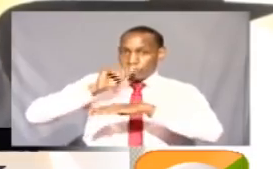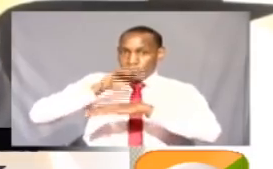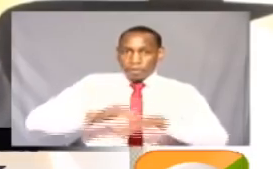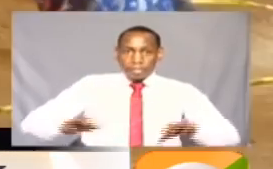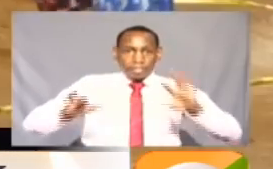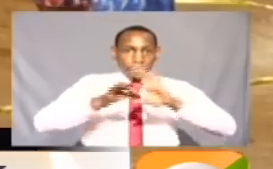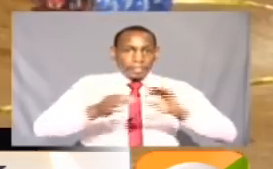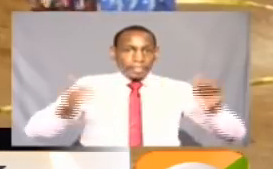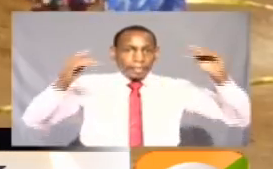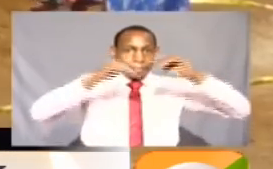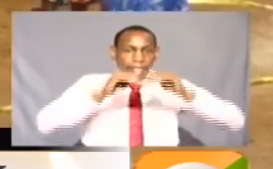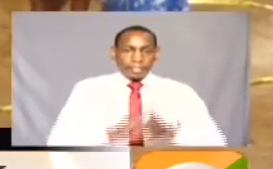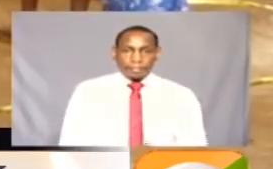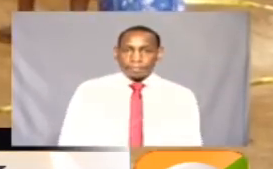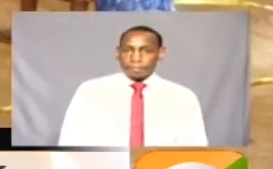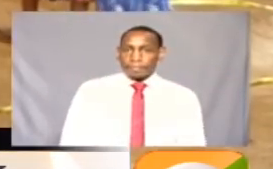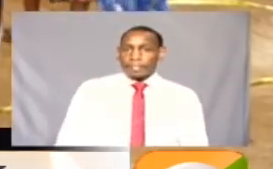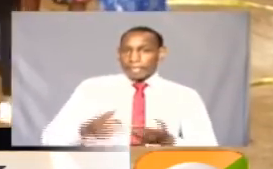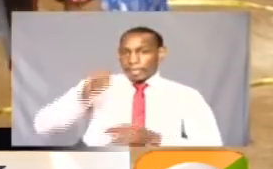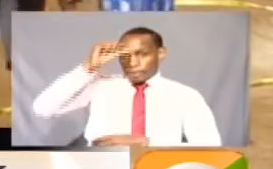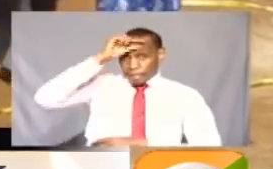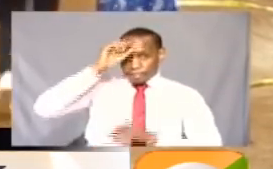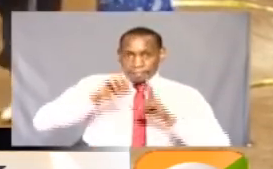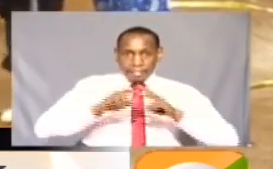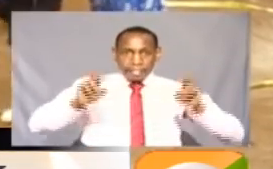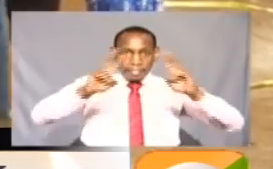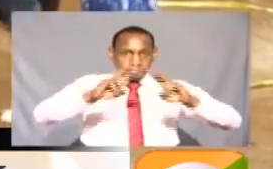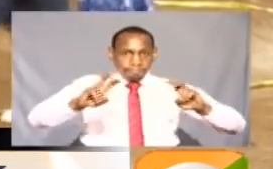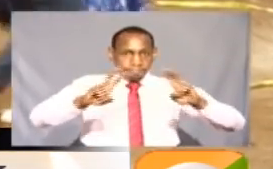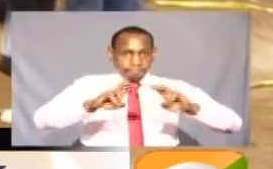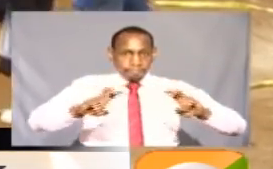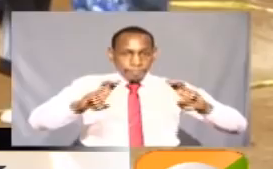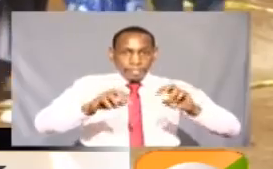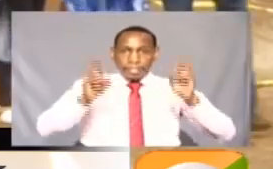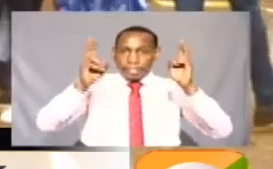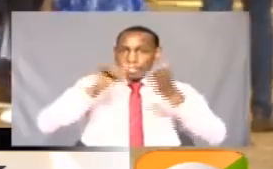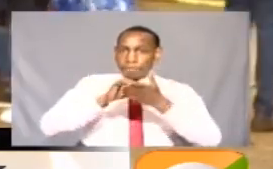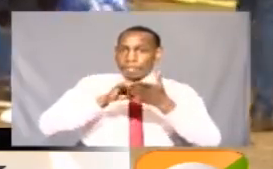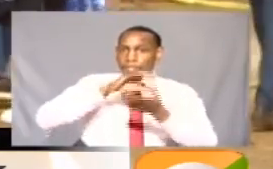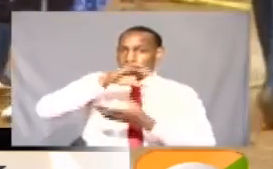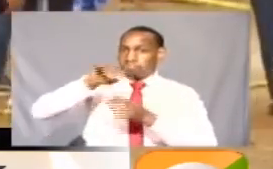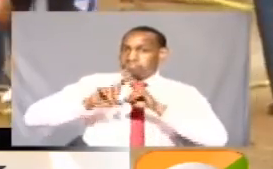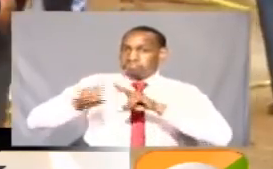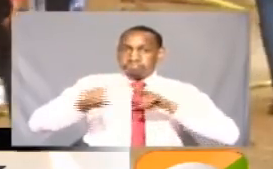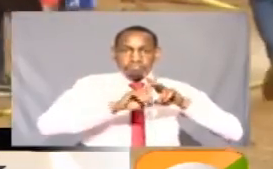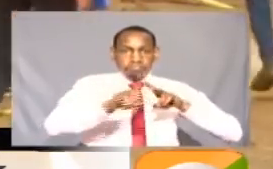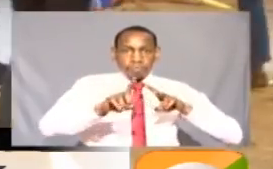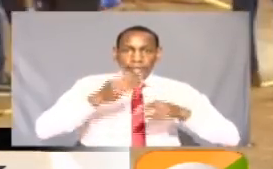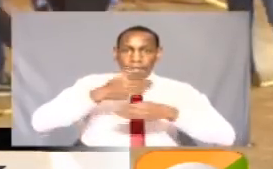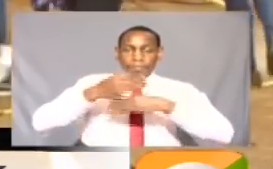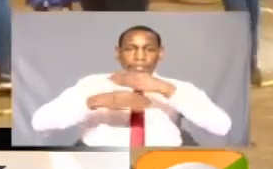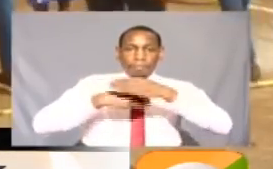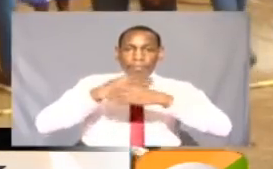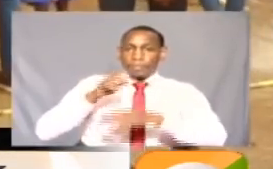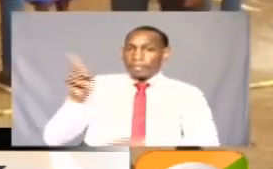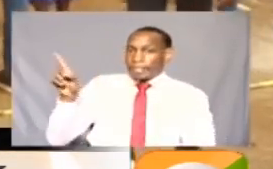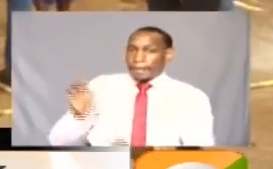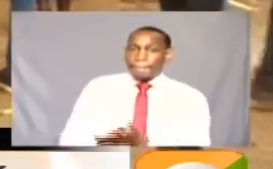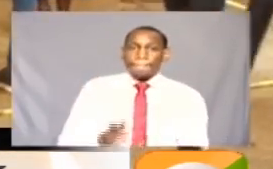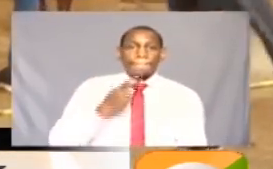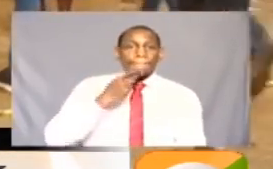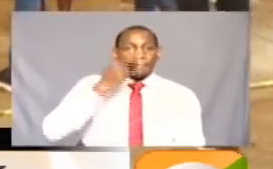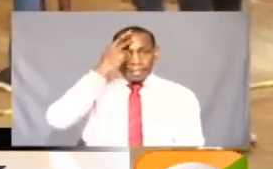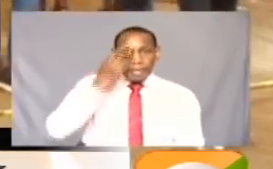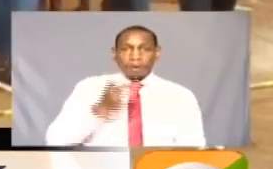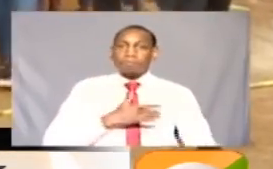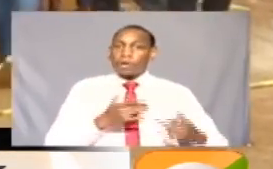joint meeting. And as the government jumpstarts investigations into the matter that caused the stampede in this ill-fated building, parents are now